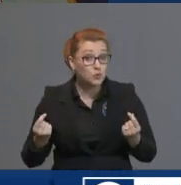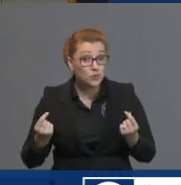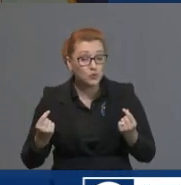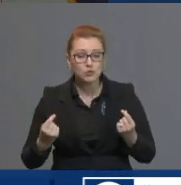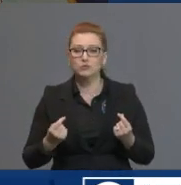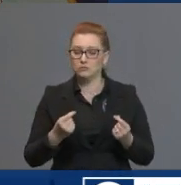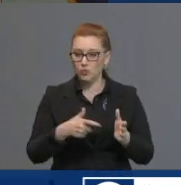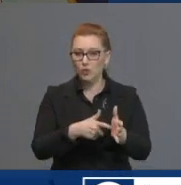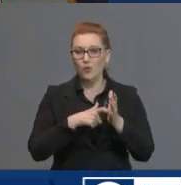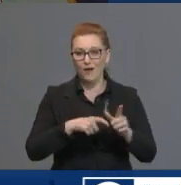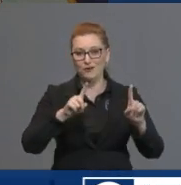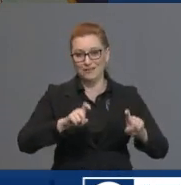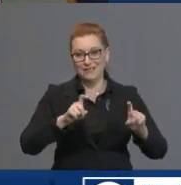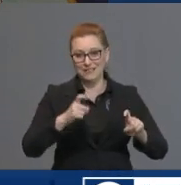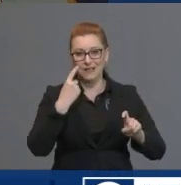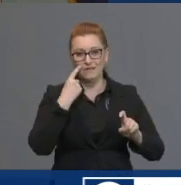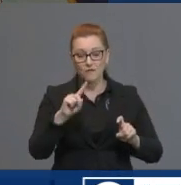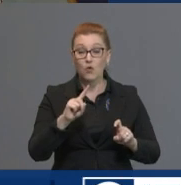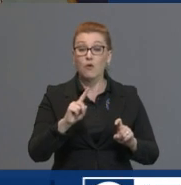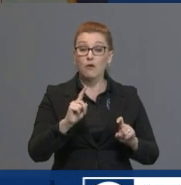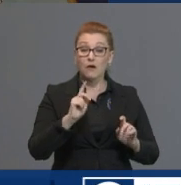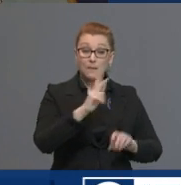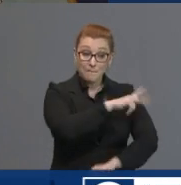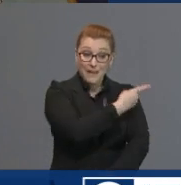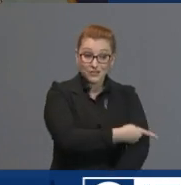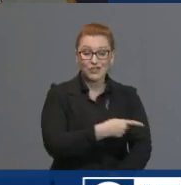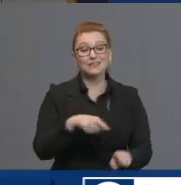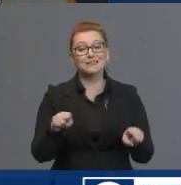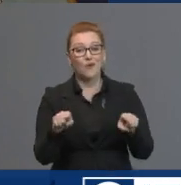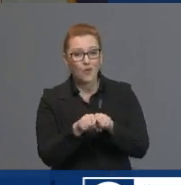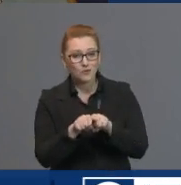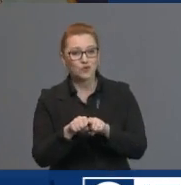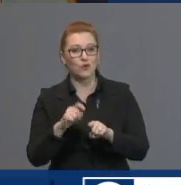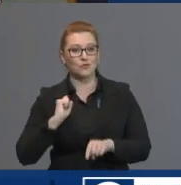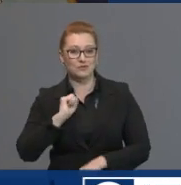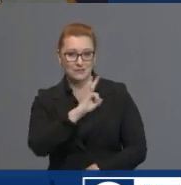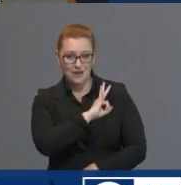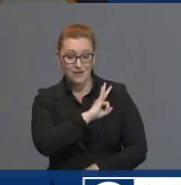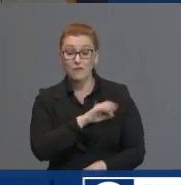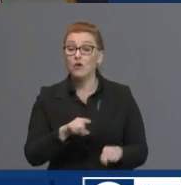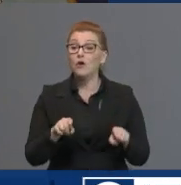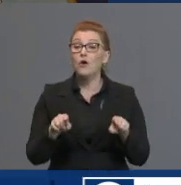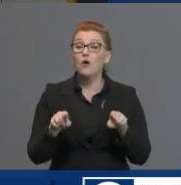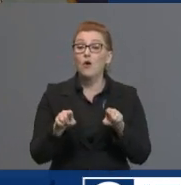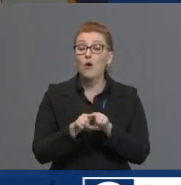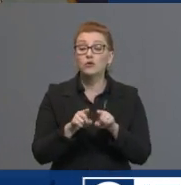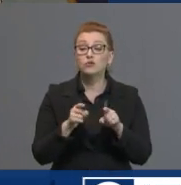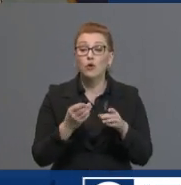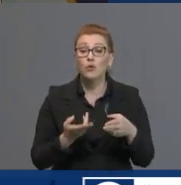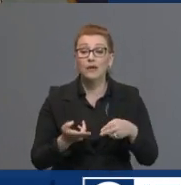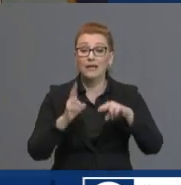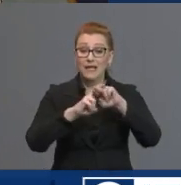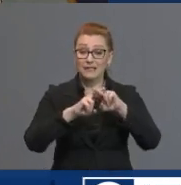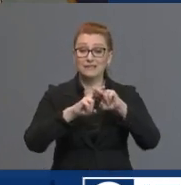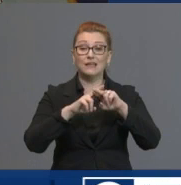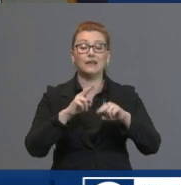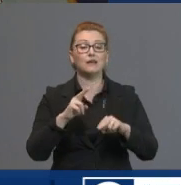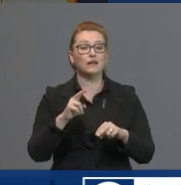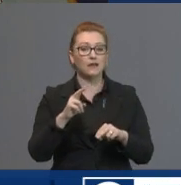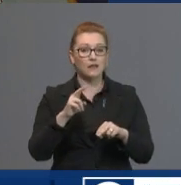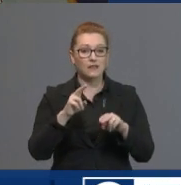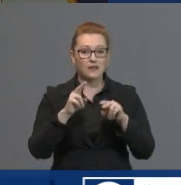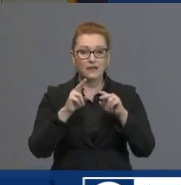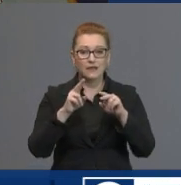population within our Medicare certified skilled nursing facilities, and then enhancing the infection control recommendations. Next slide,